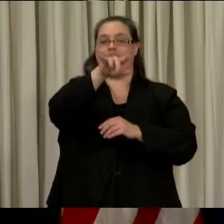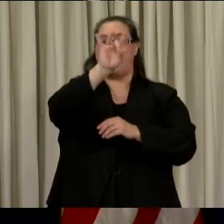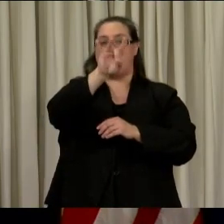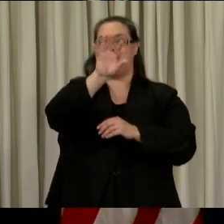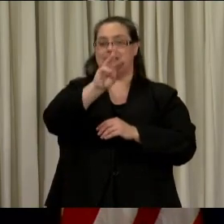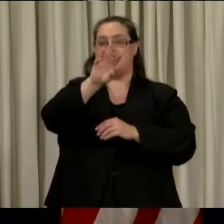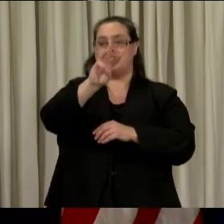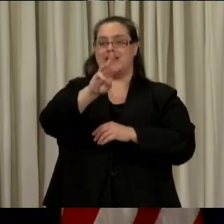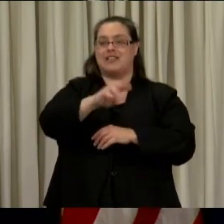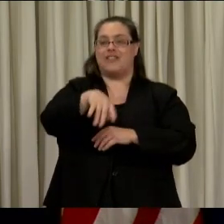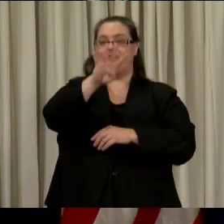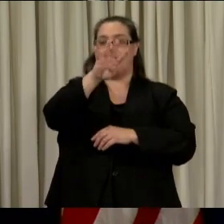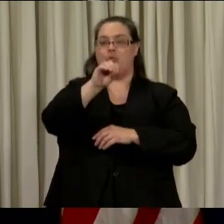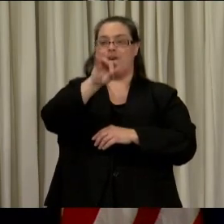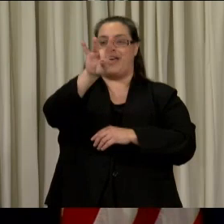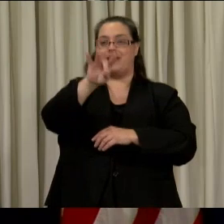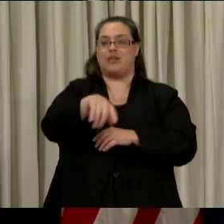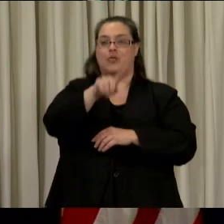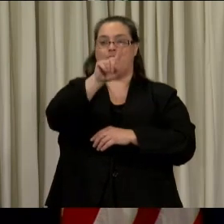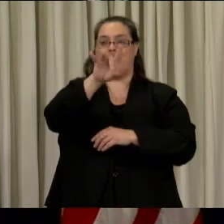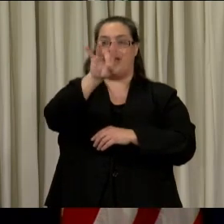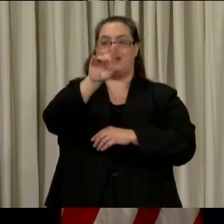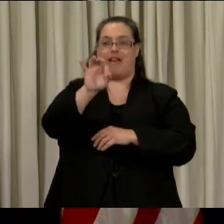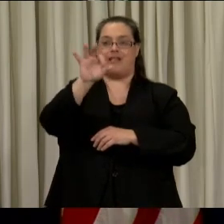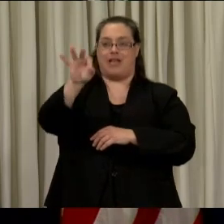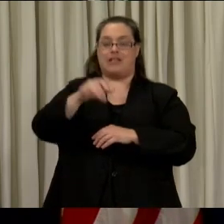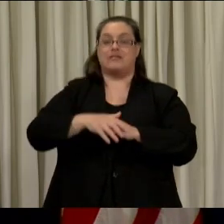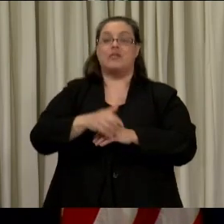or send an email to